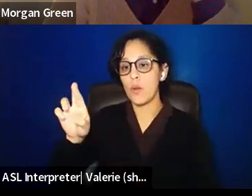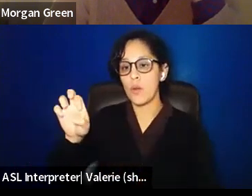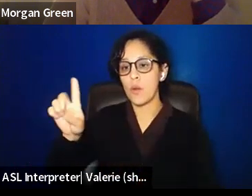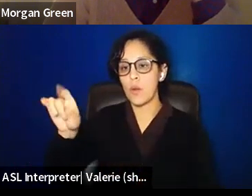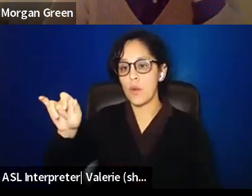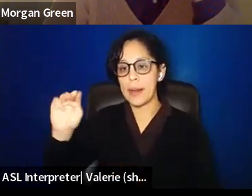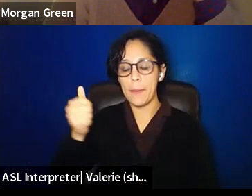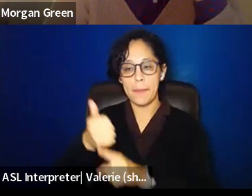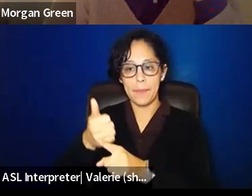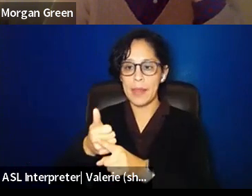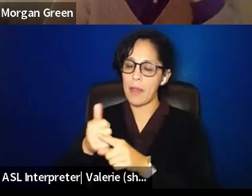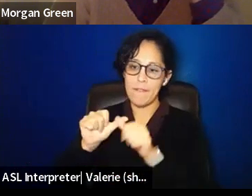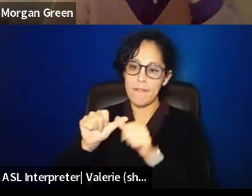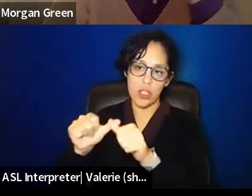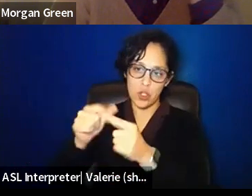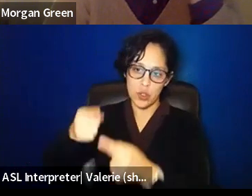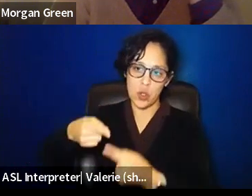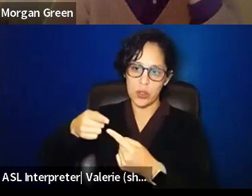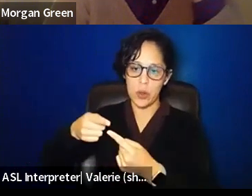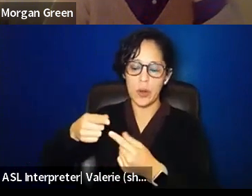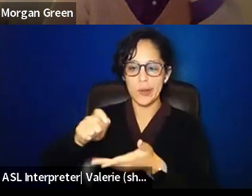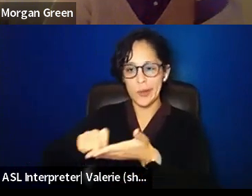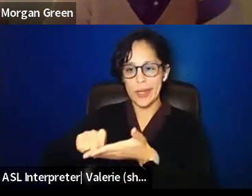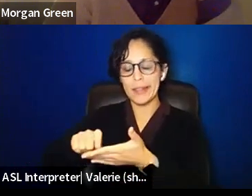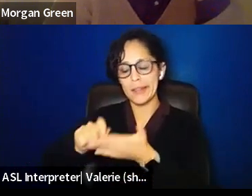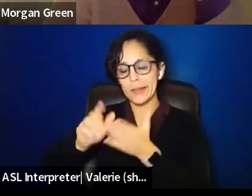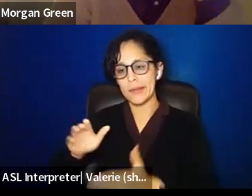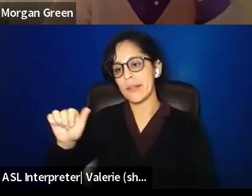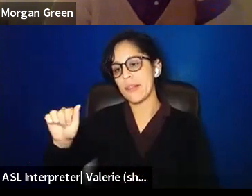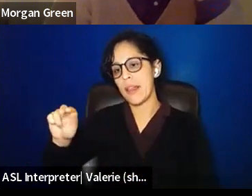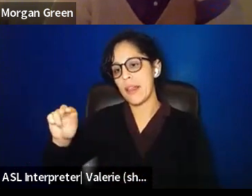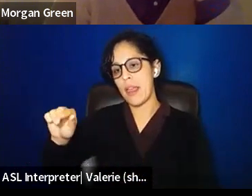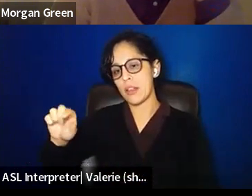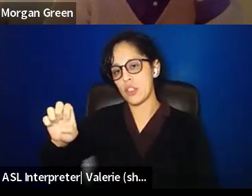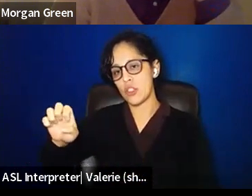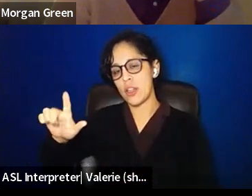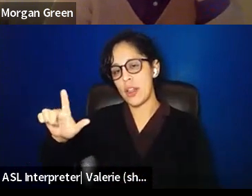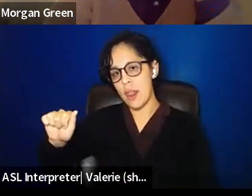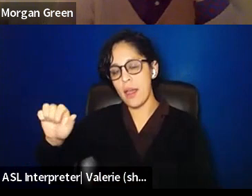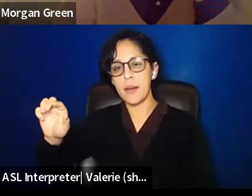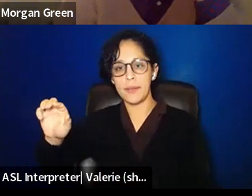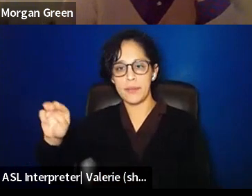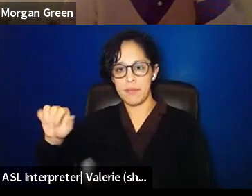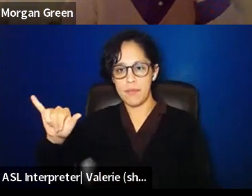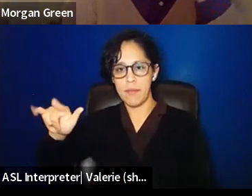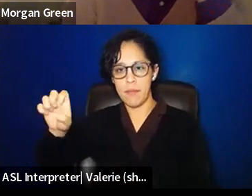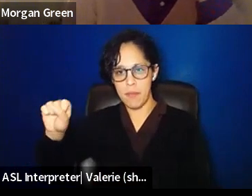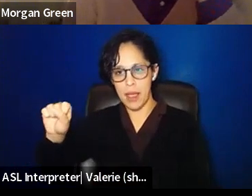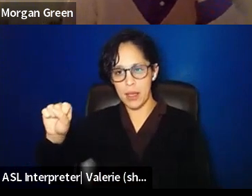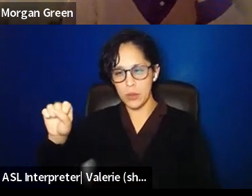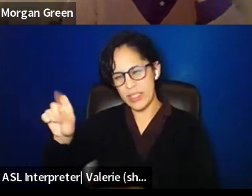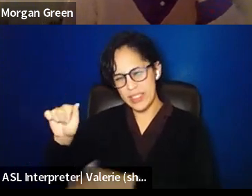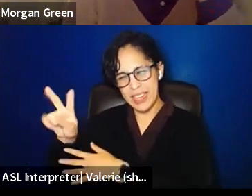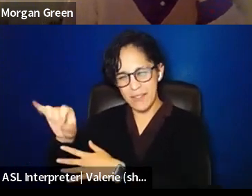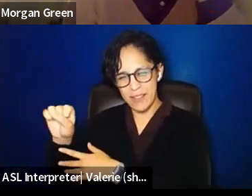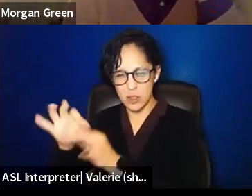Angela Davis, Dr. Angela Davis. And she says something, I'm paraphrasing, but about the myth of the magnetic leader, and that in